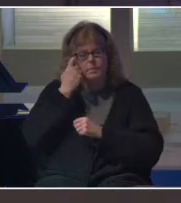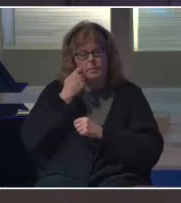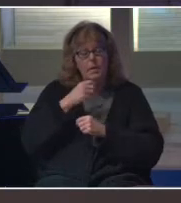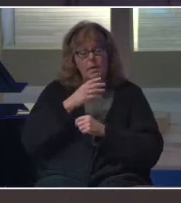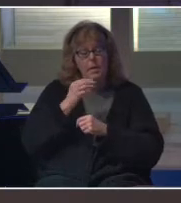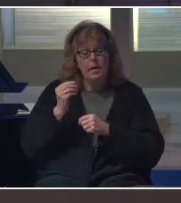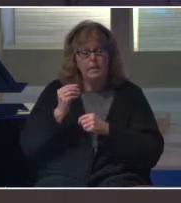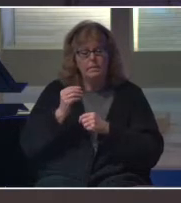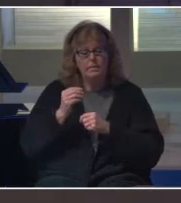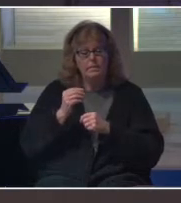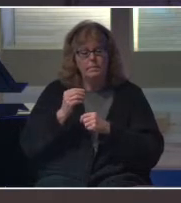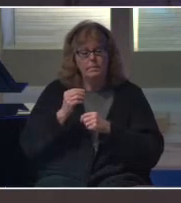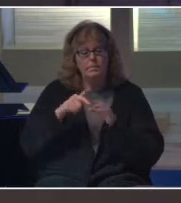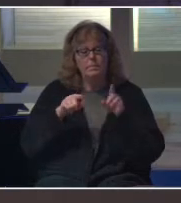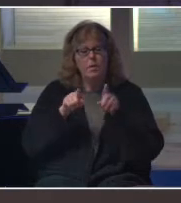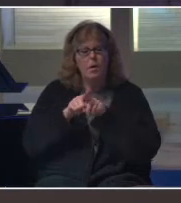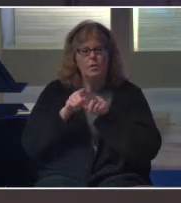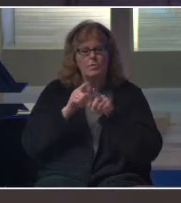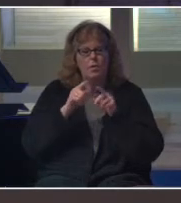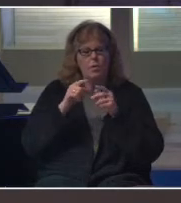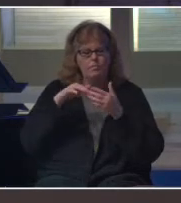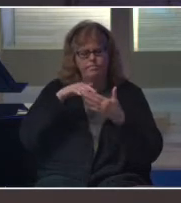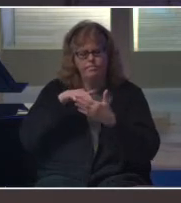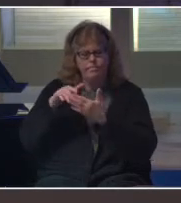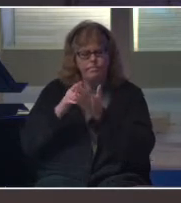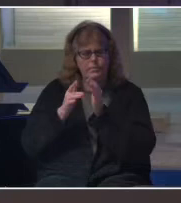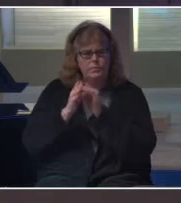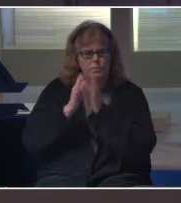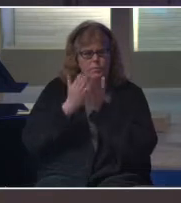And also look to the scriptures.